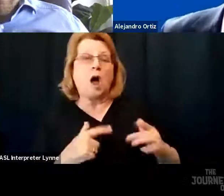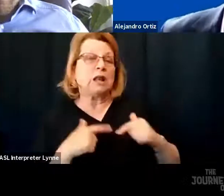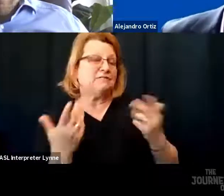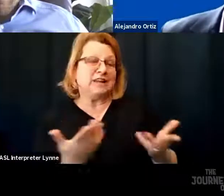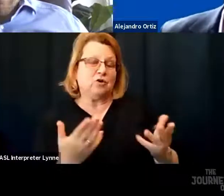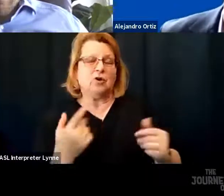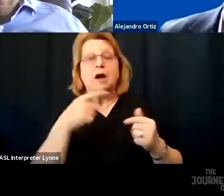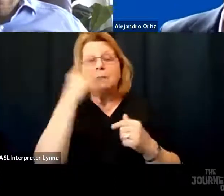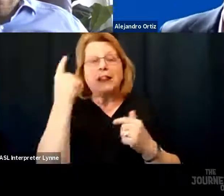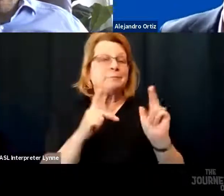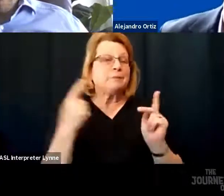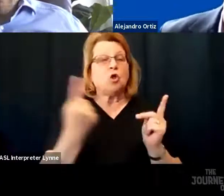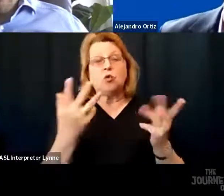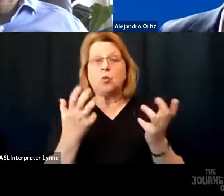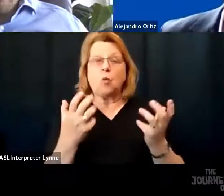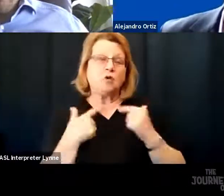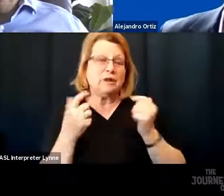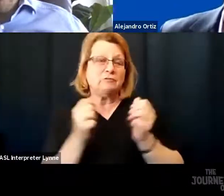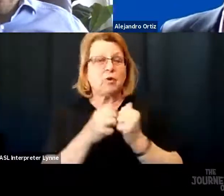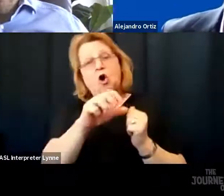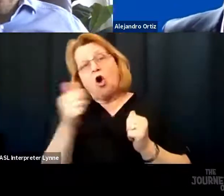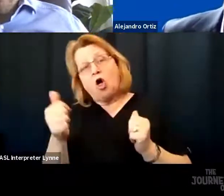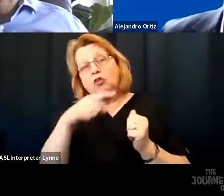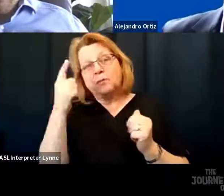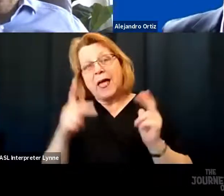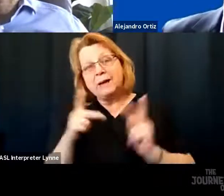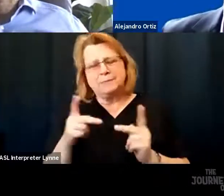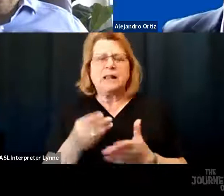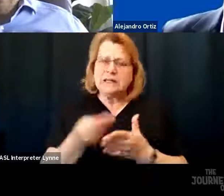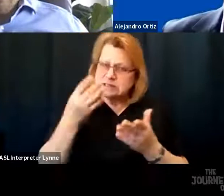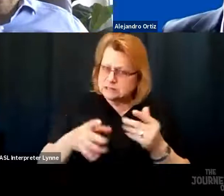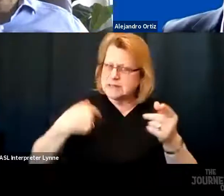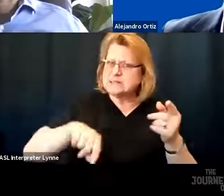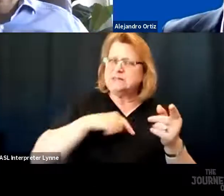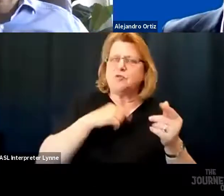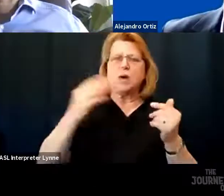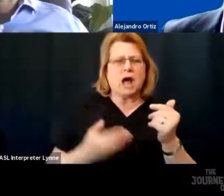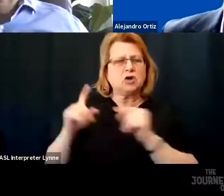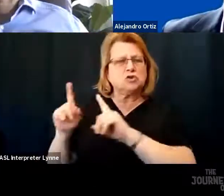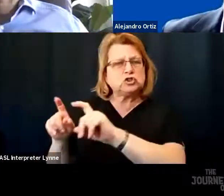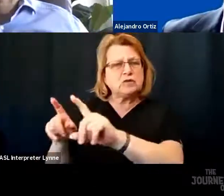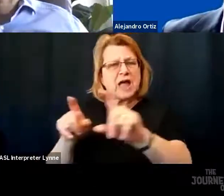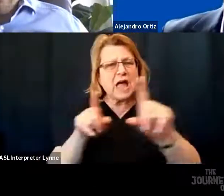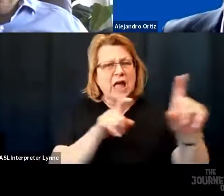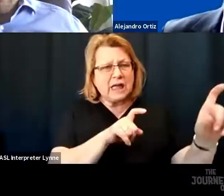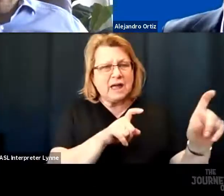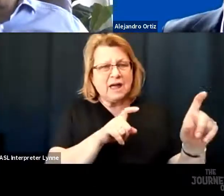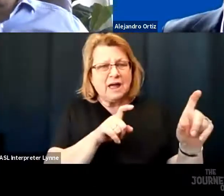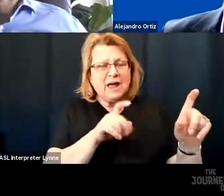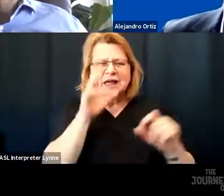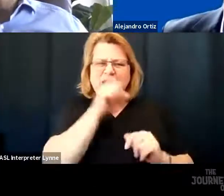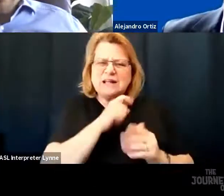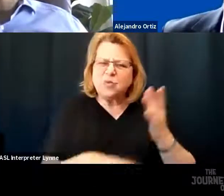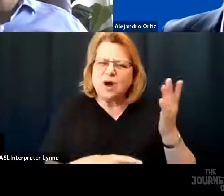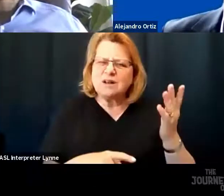with other Black people. It's expensive. We hired a survey research firm and they found, guess what? That was not